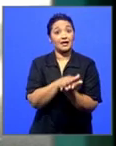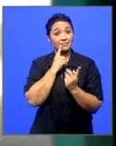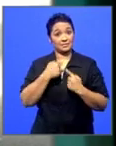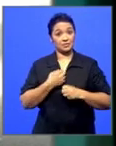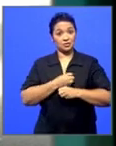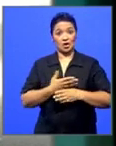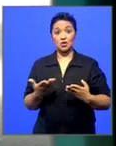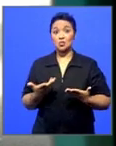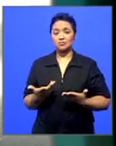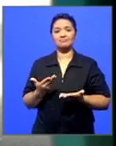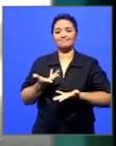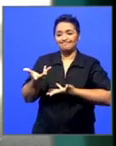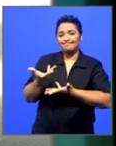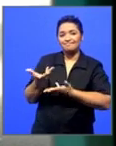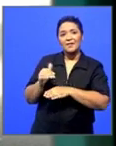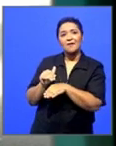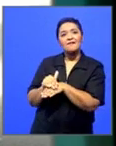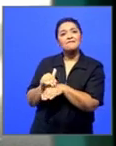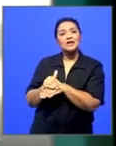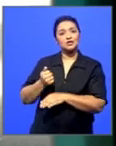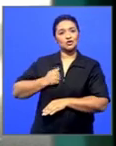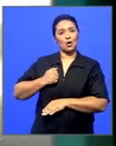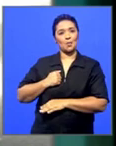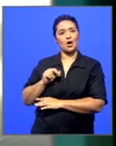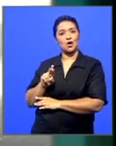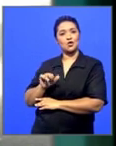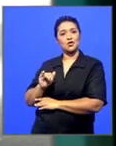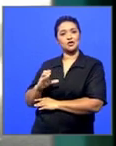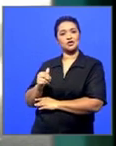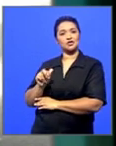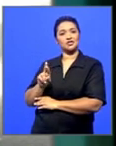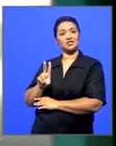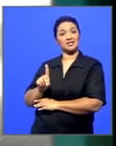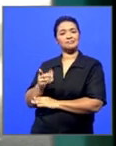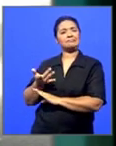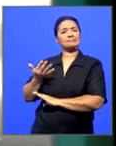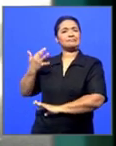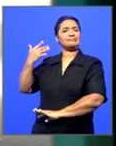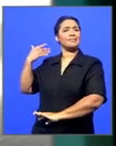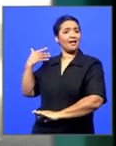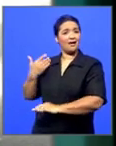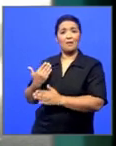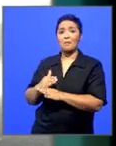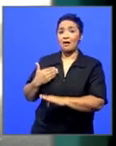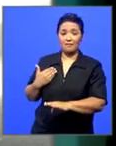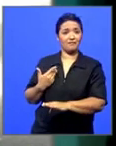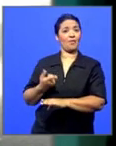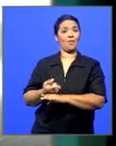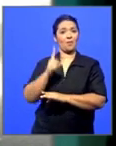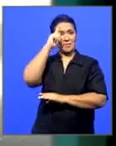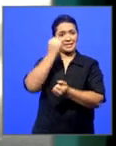I had with my friend and comrade Richard Bartlett way back, even before Madiba was